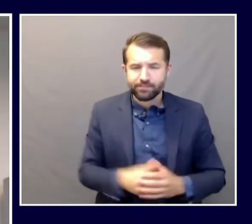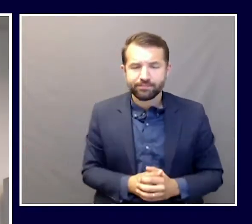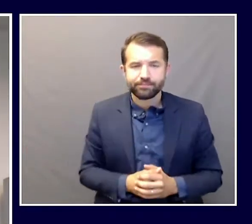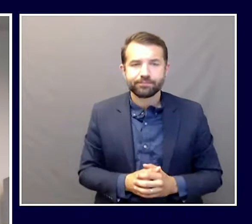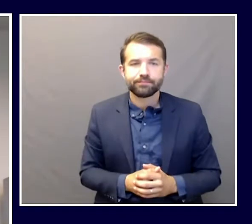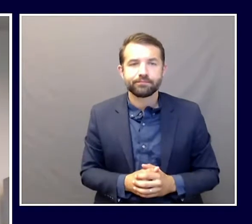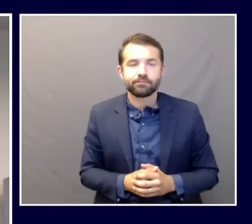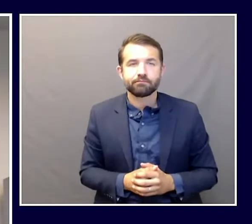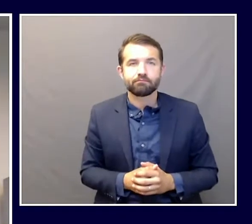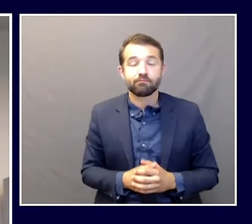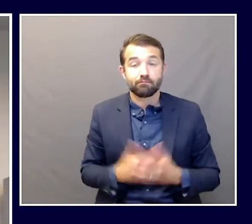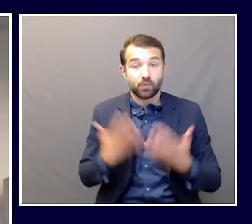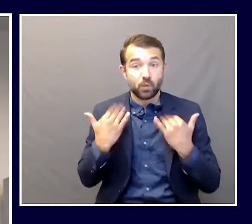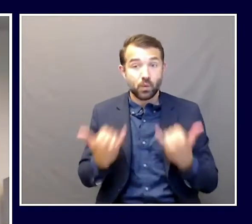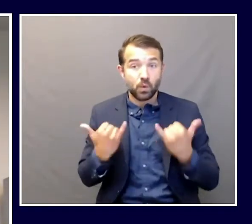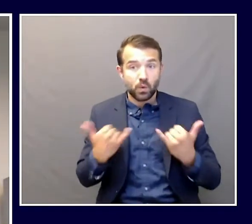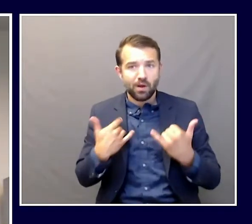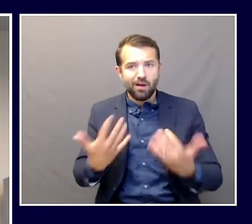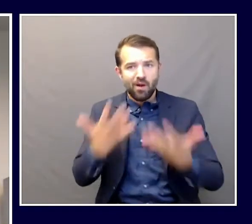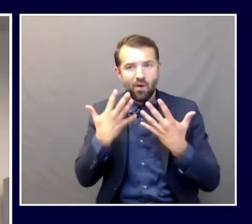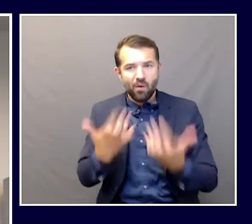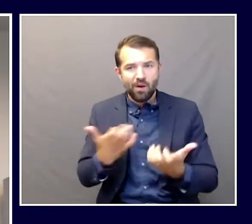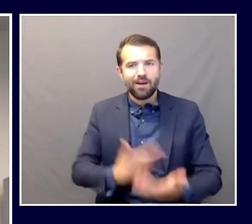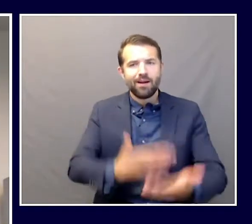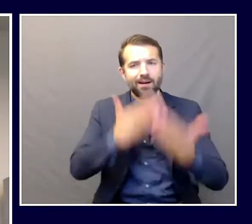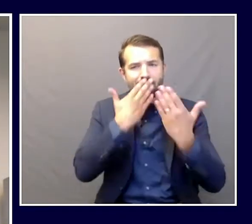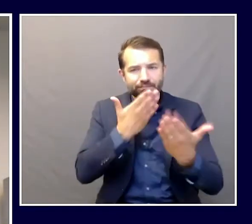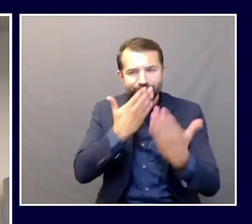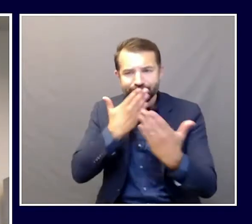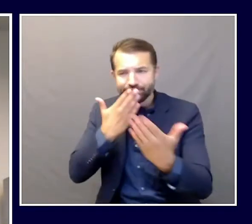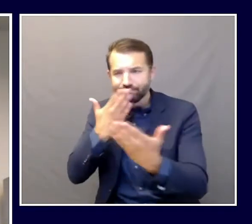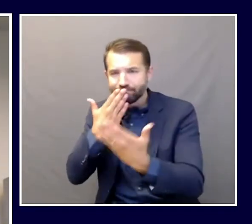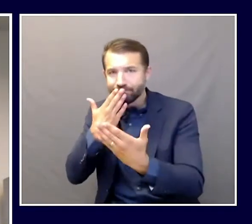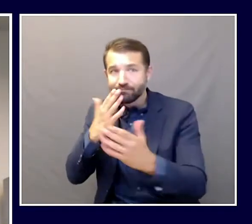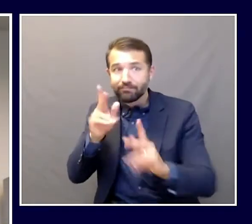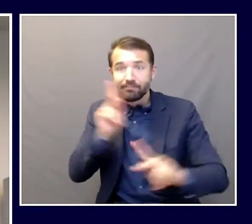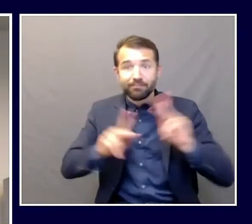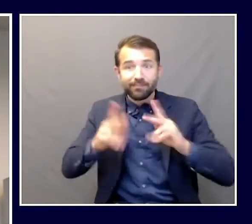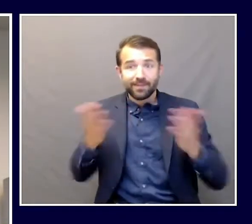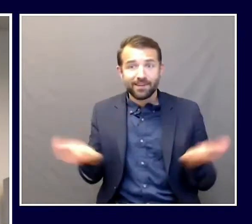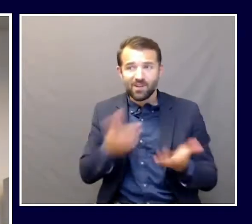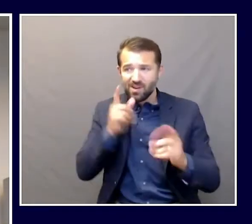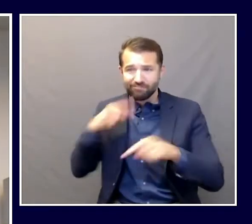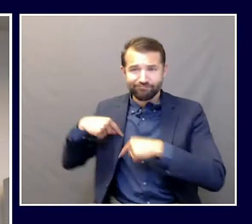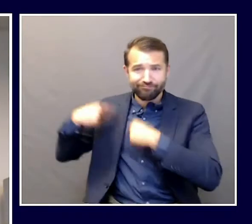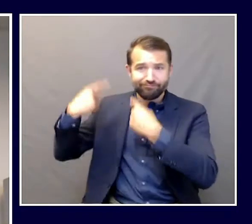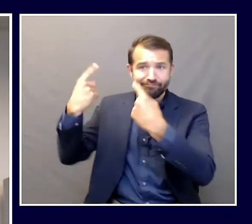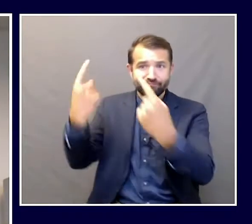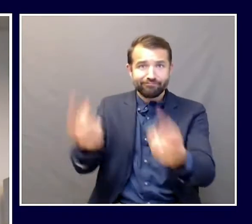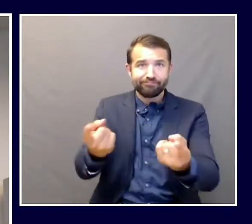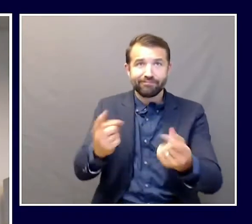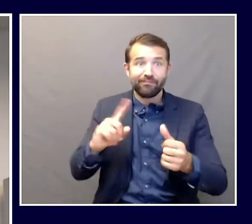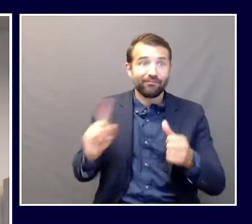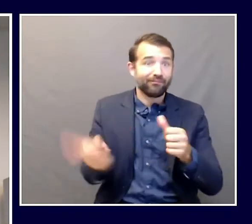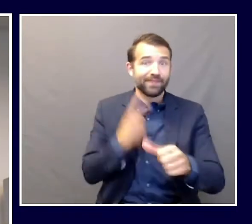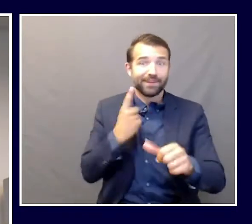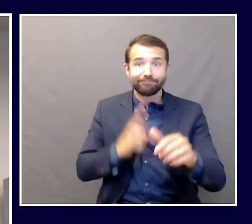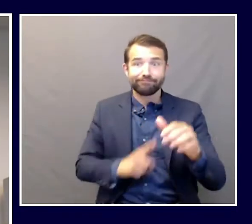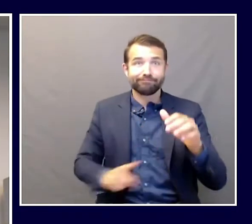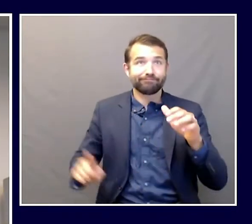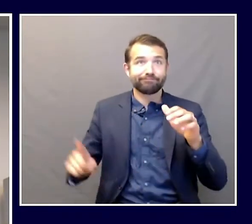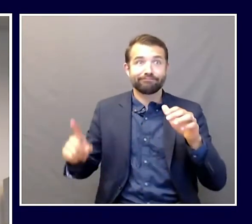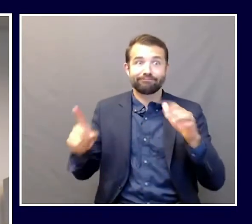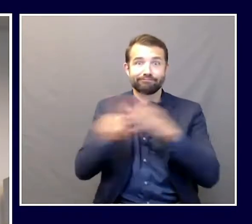to thank a few folks who have been with us since day one. And the first group is someone who you see